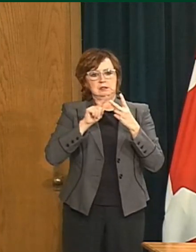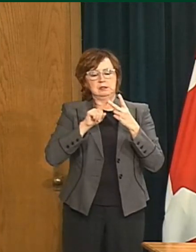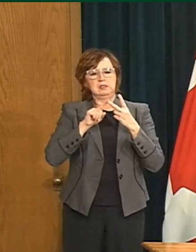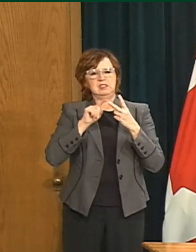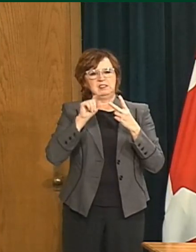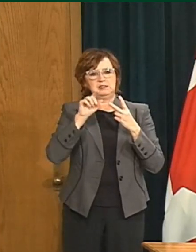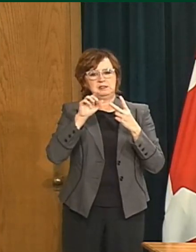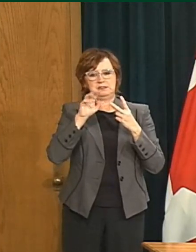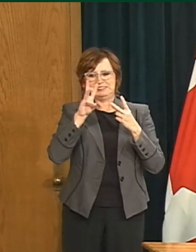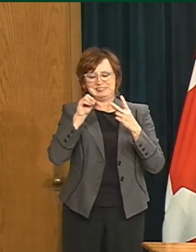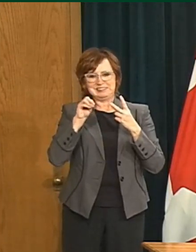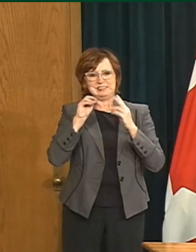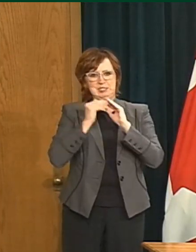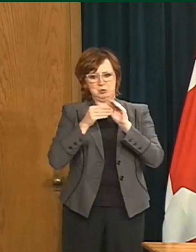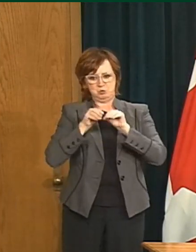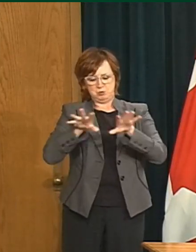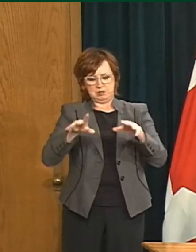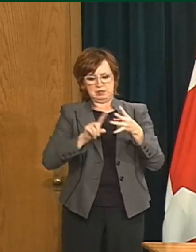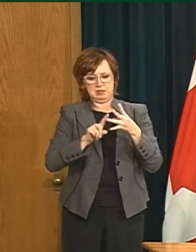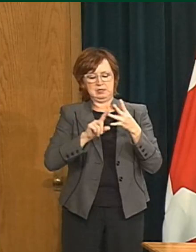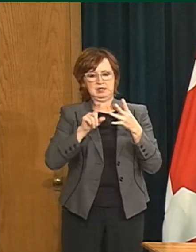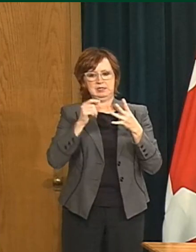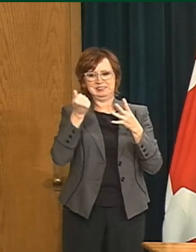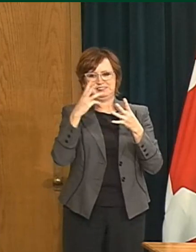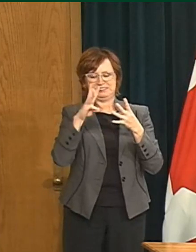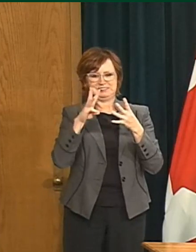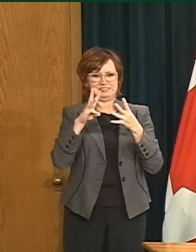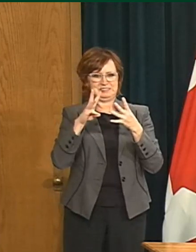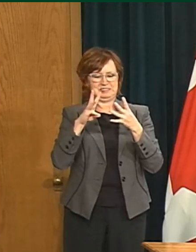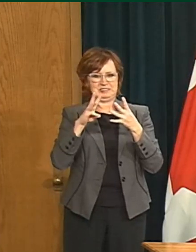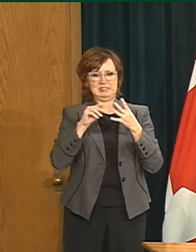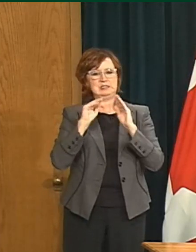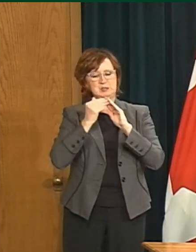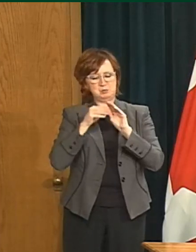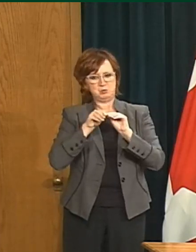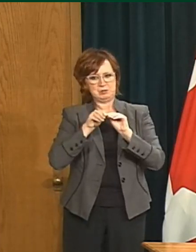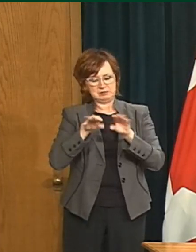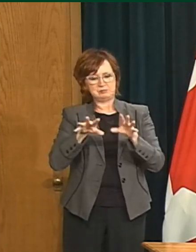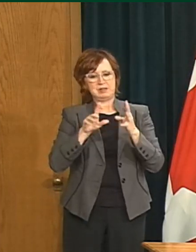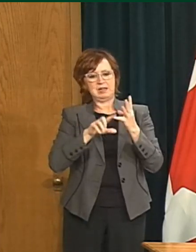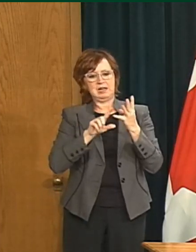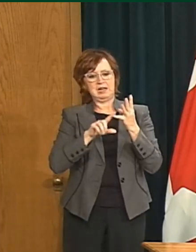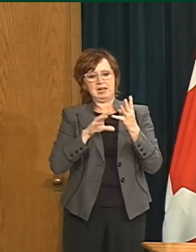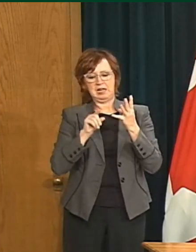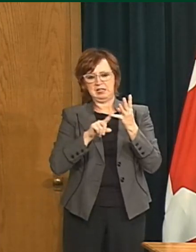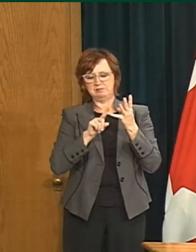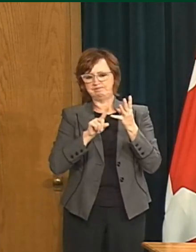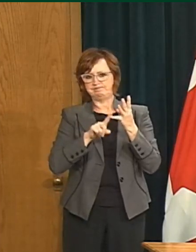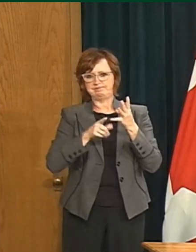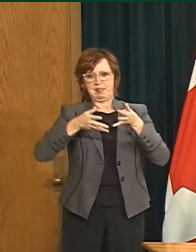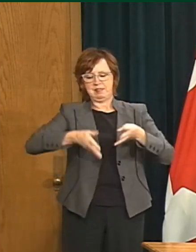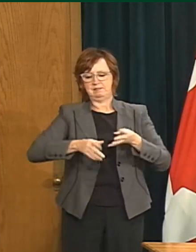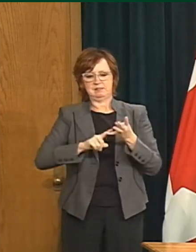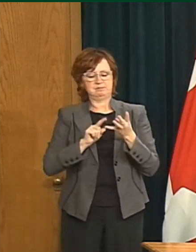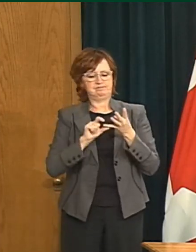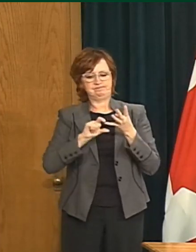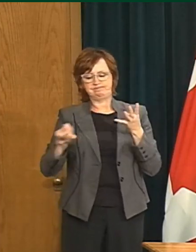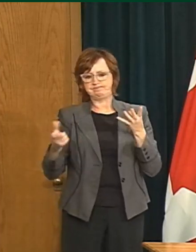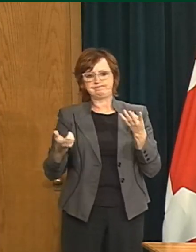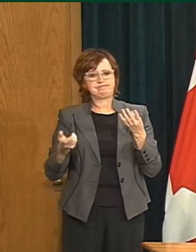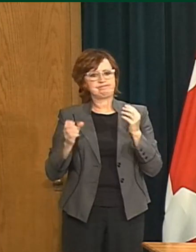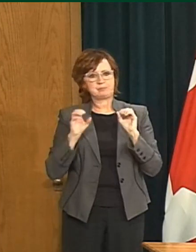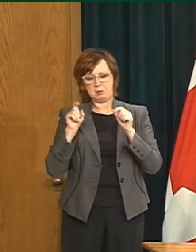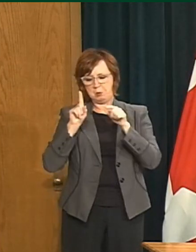exposure, and 46 are under investigation. It's notable that, as far as we can tell from the data we received,